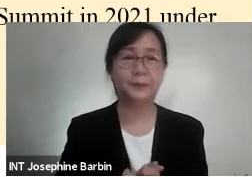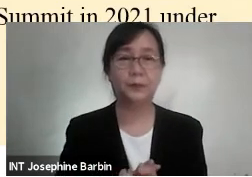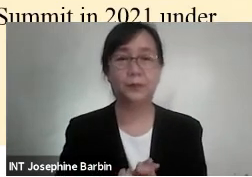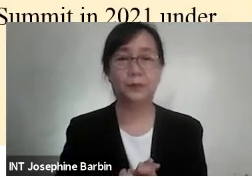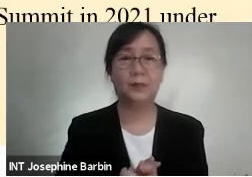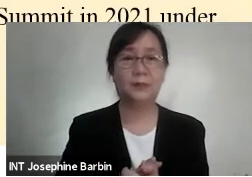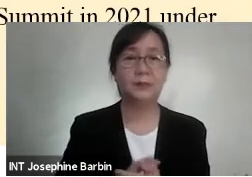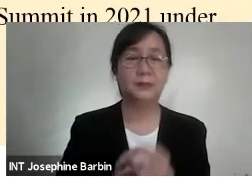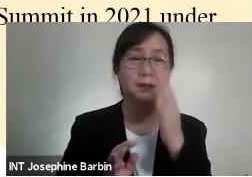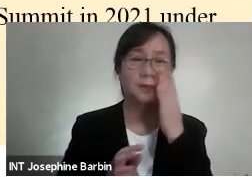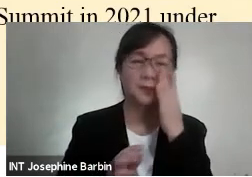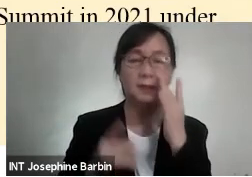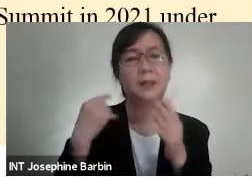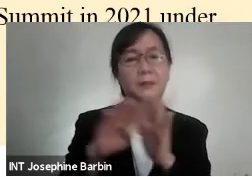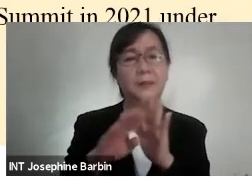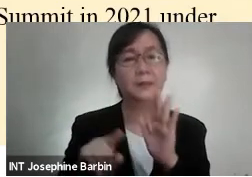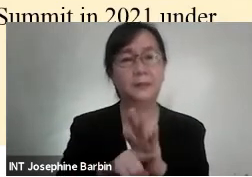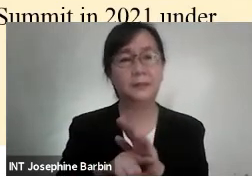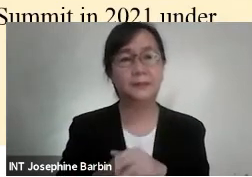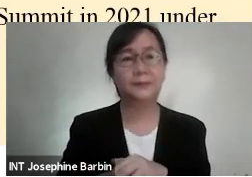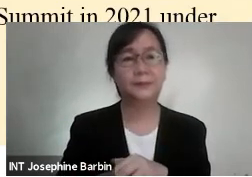For a little bit of background, I think